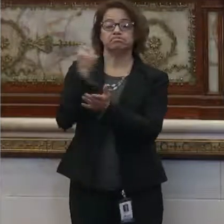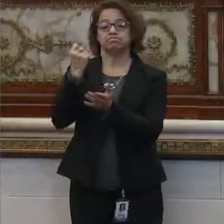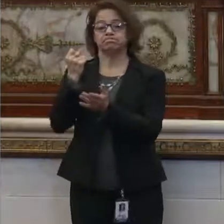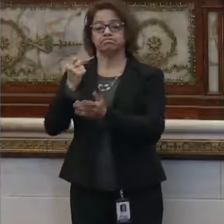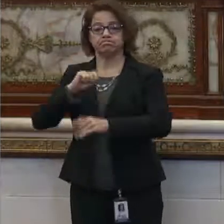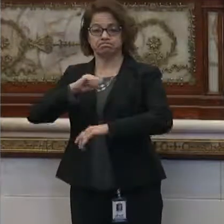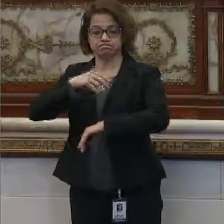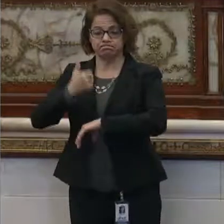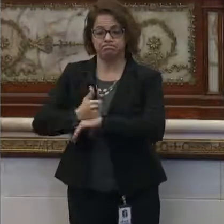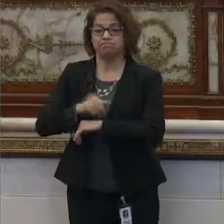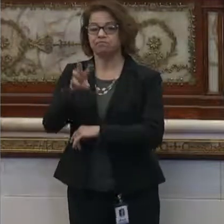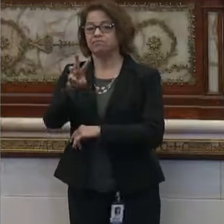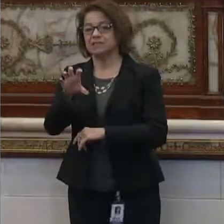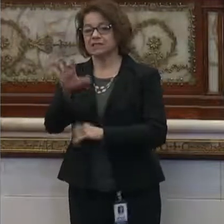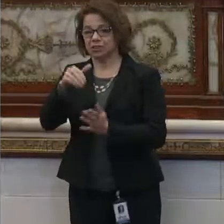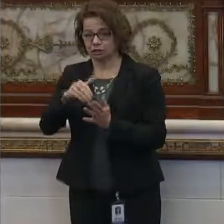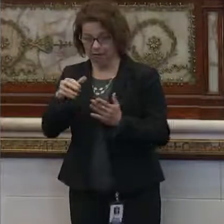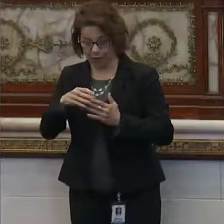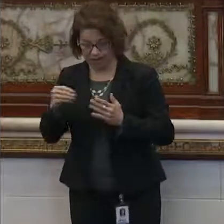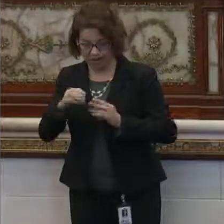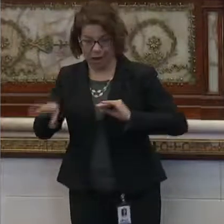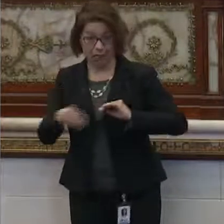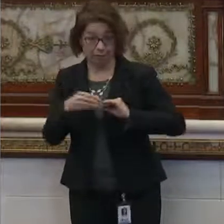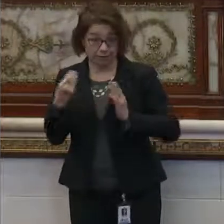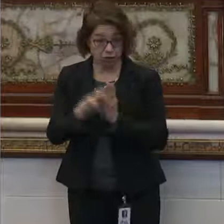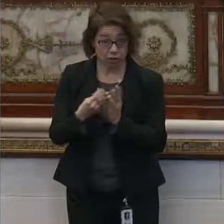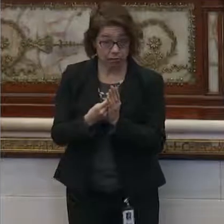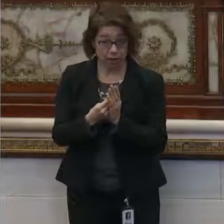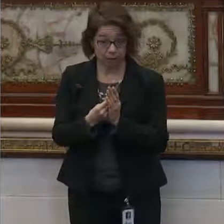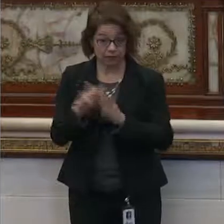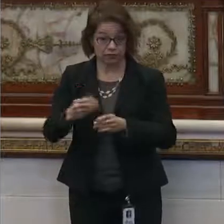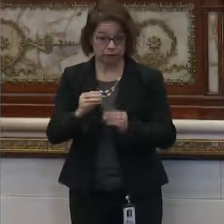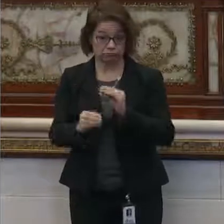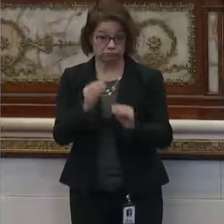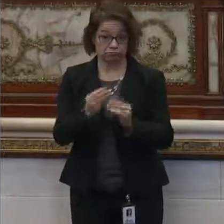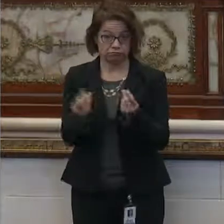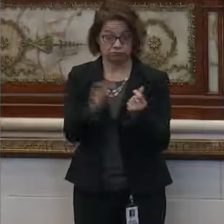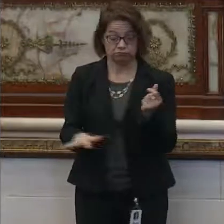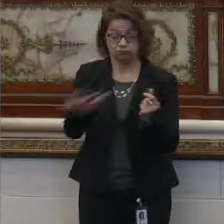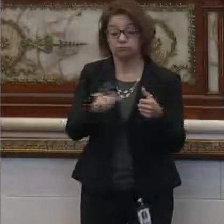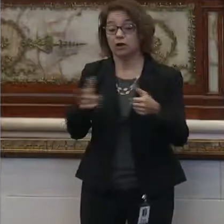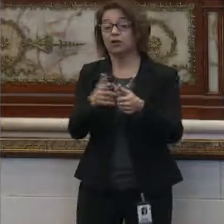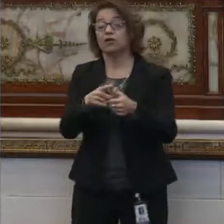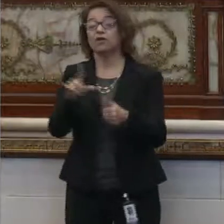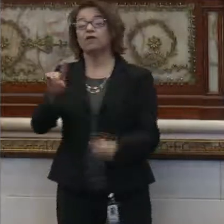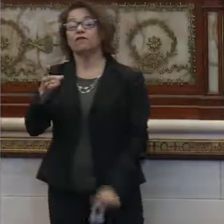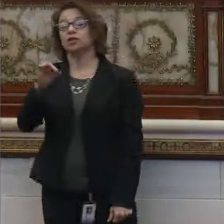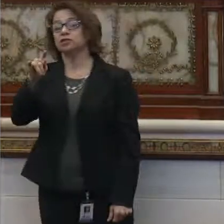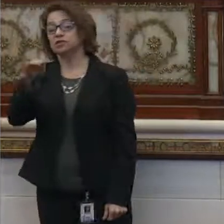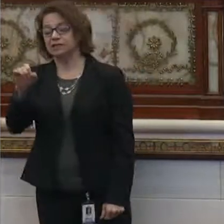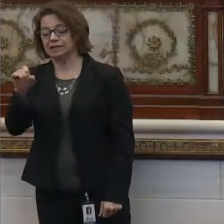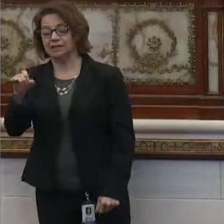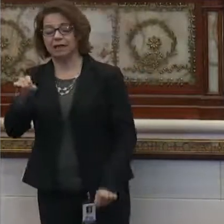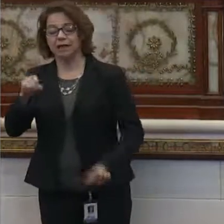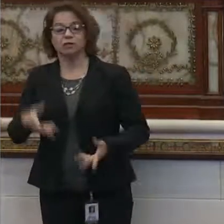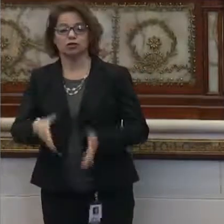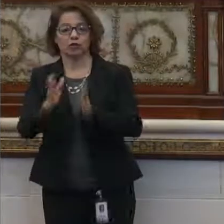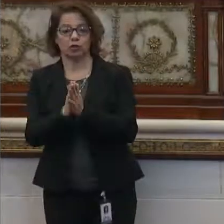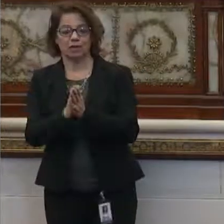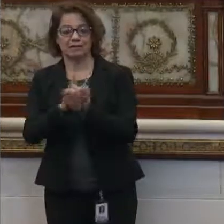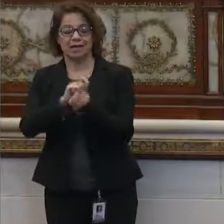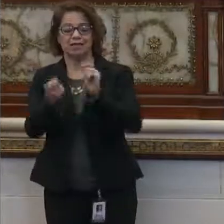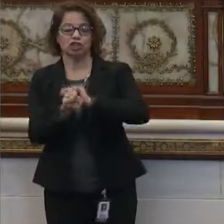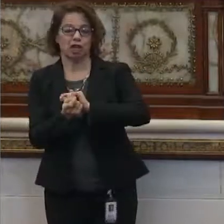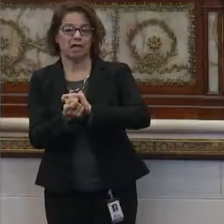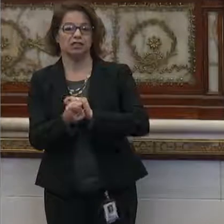secure $600,000 in initial capital improvements to the golf course, First Tee has requested a conversion of the lease, as provided for